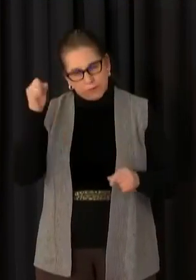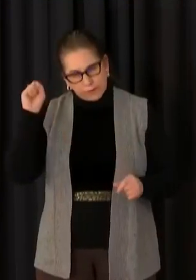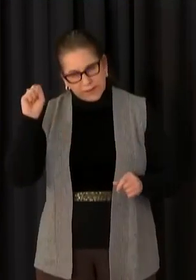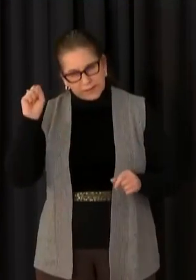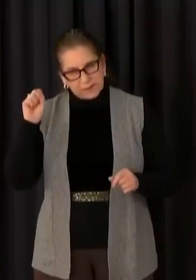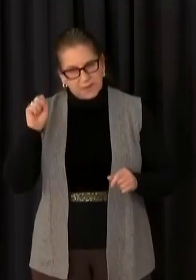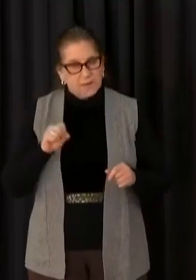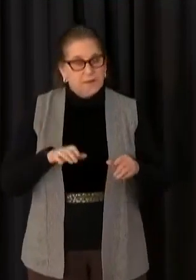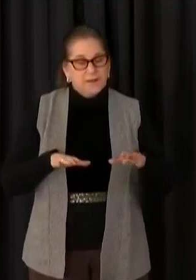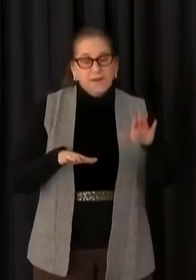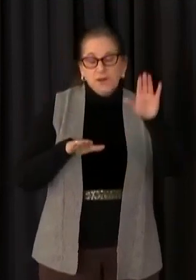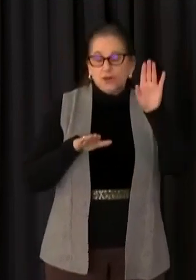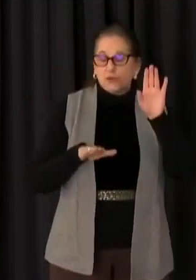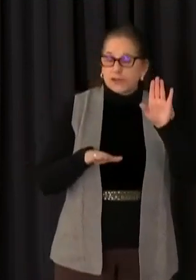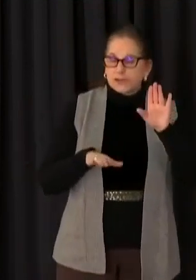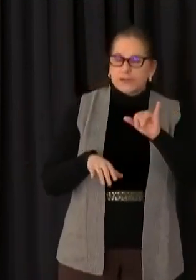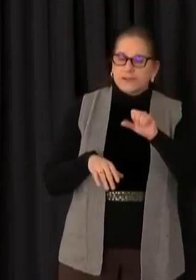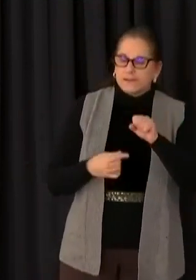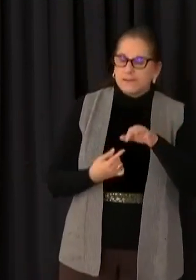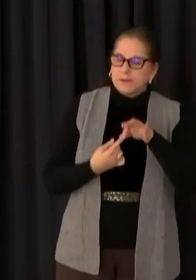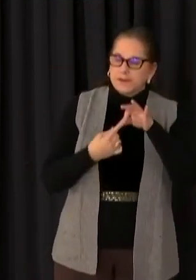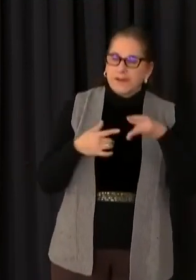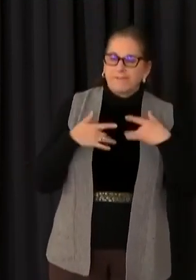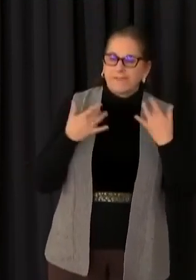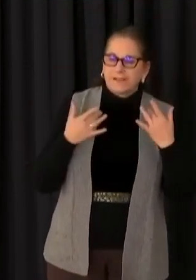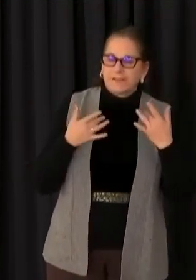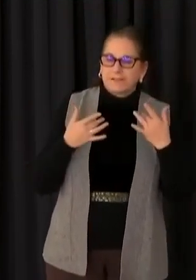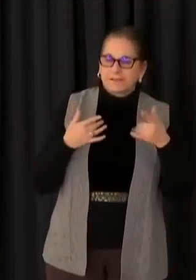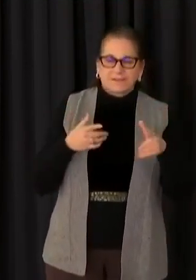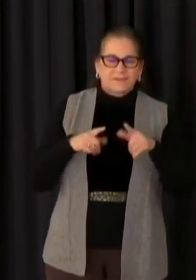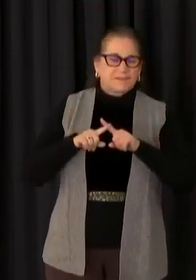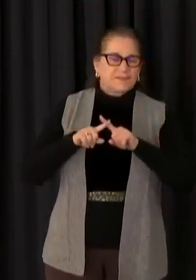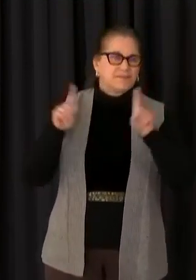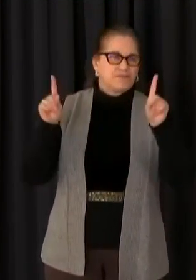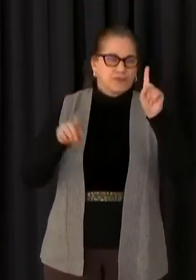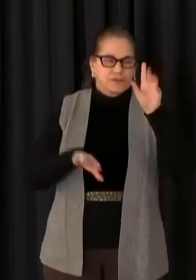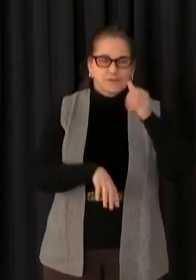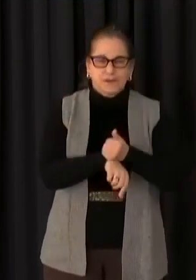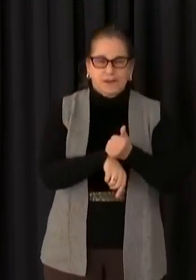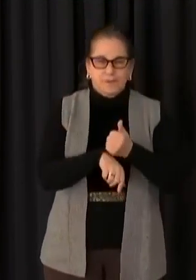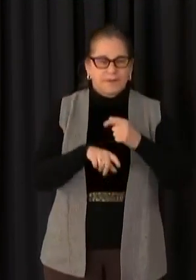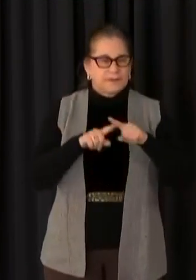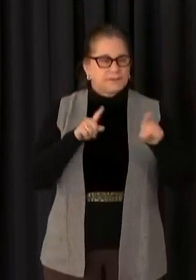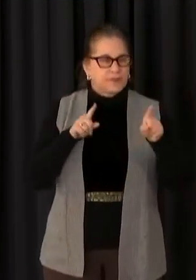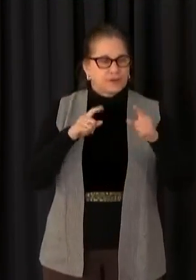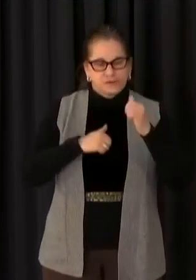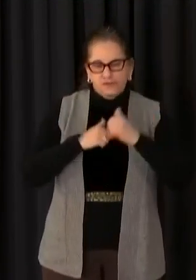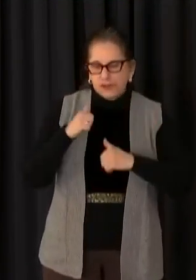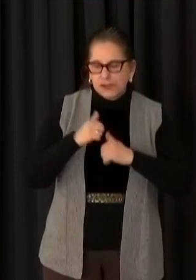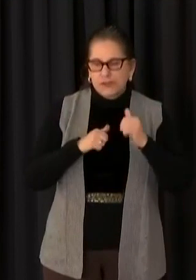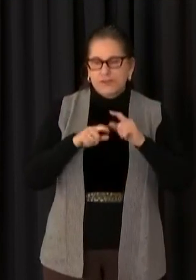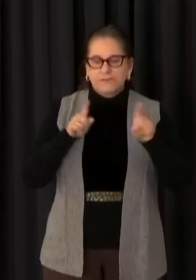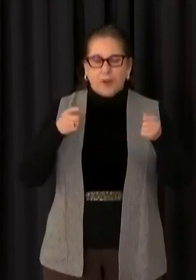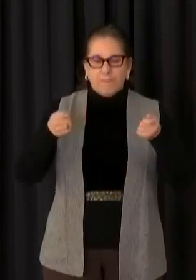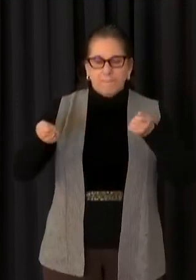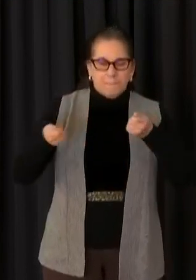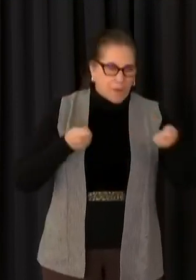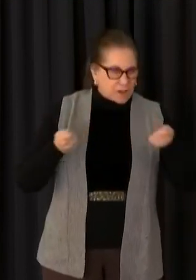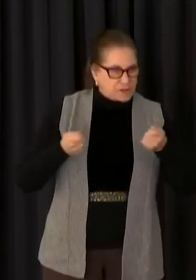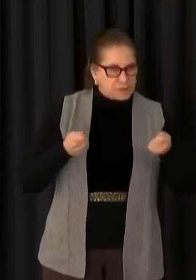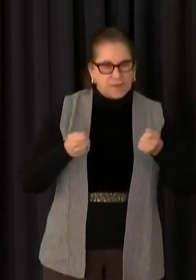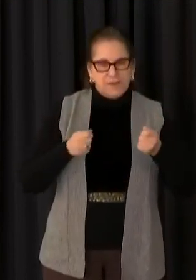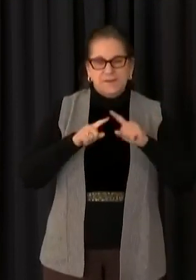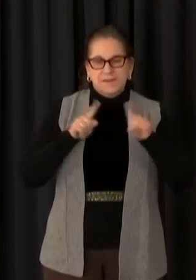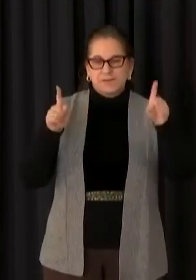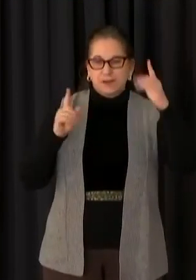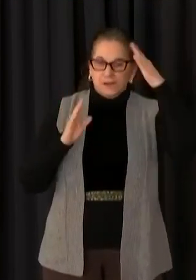does, which puts in place an entirely different command and control structure within the federal government. So